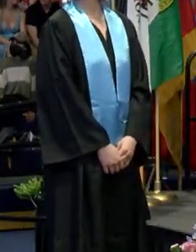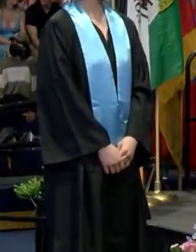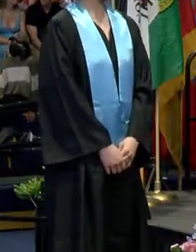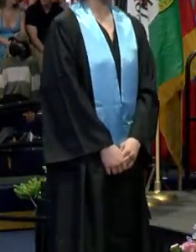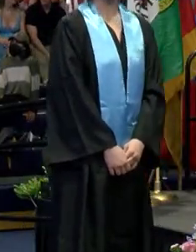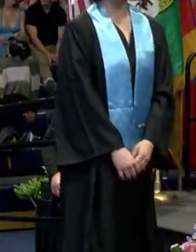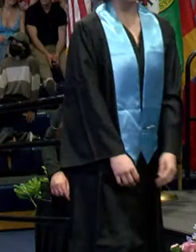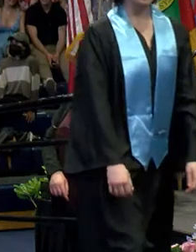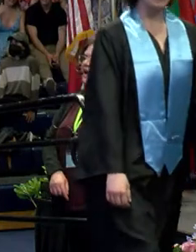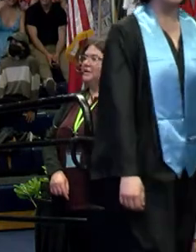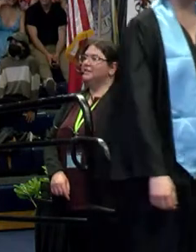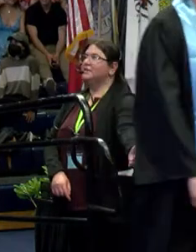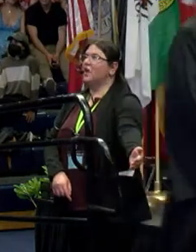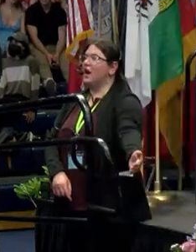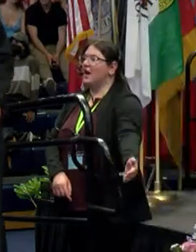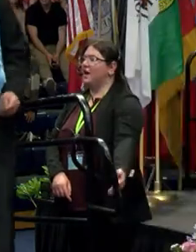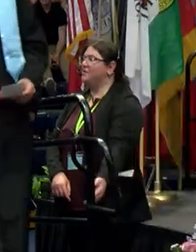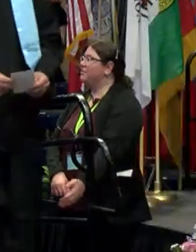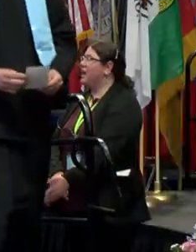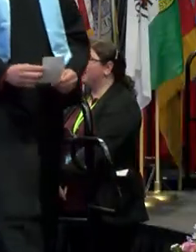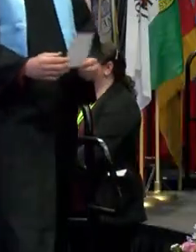Abigail Farmer.